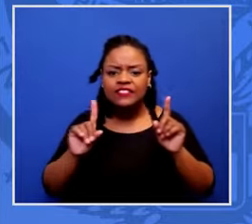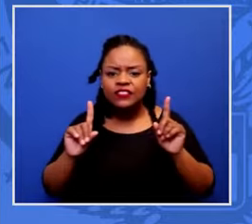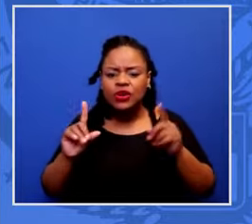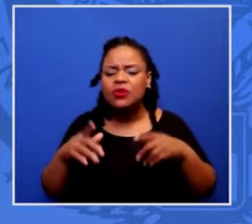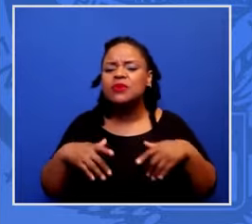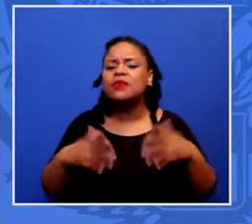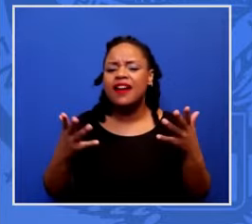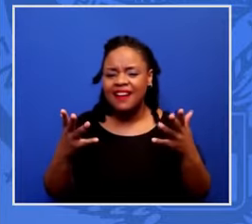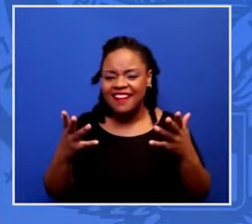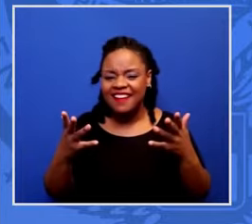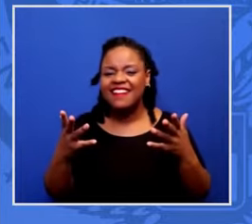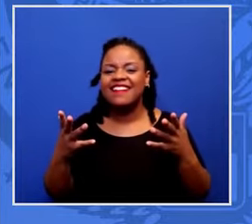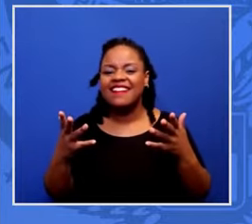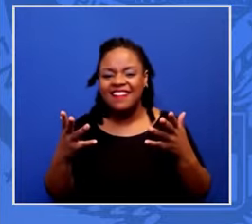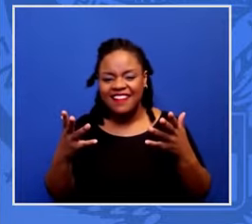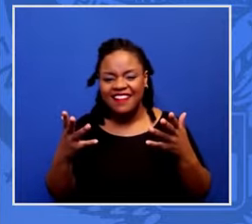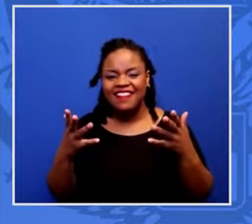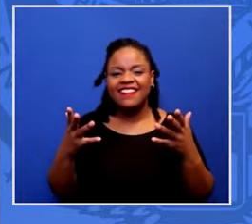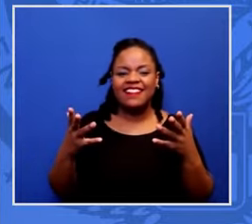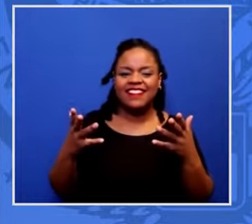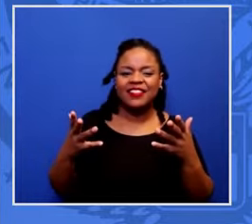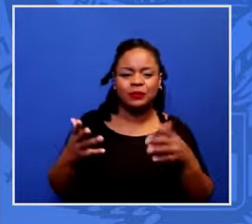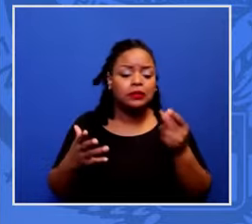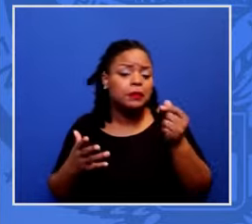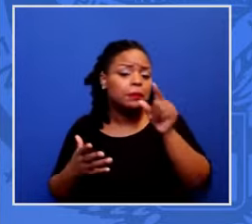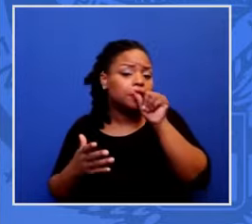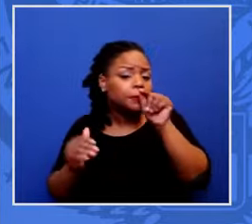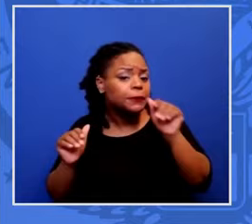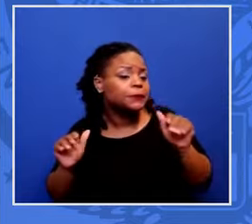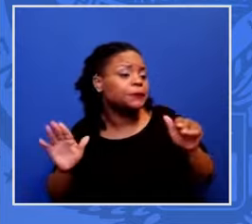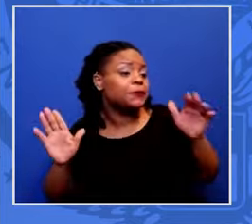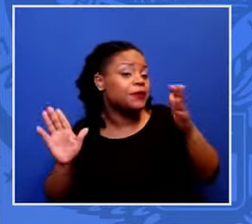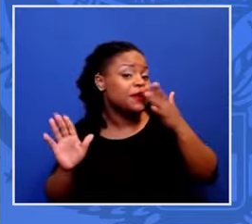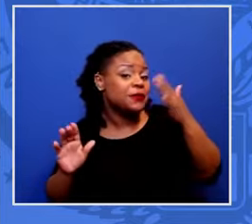Where the baby blues birds fly, see them fly again.